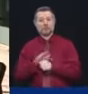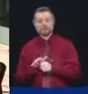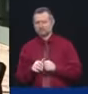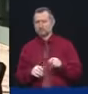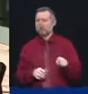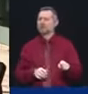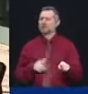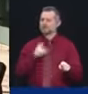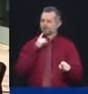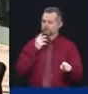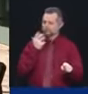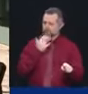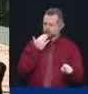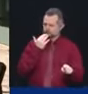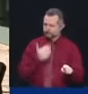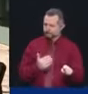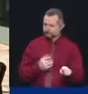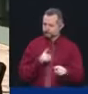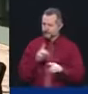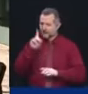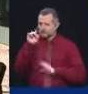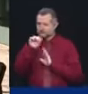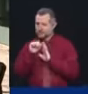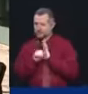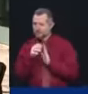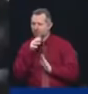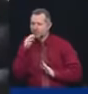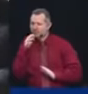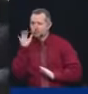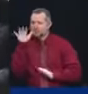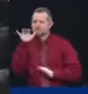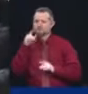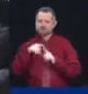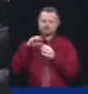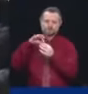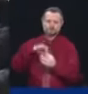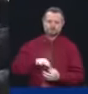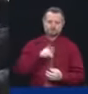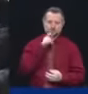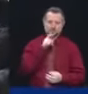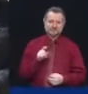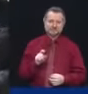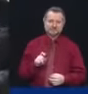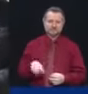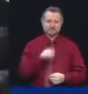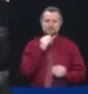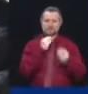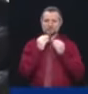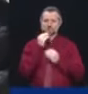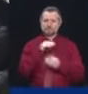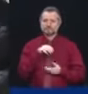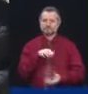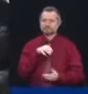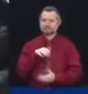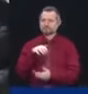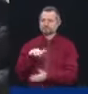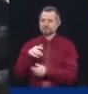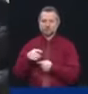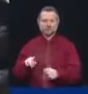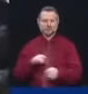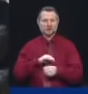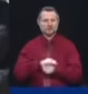we've made between upstate farms and people who need food during the COVID crisis has